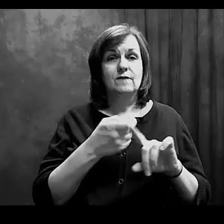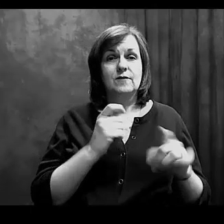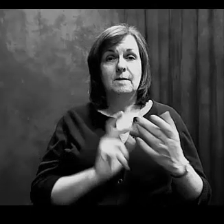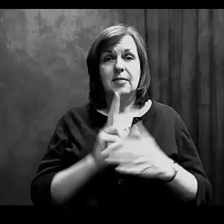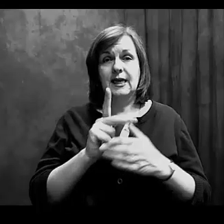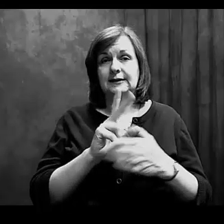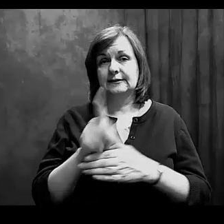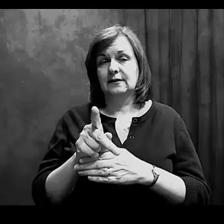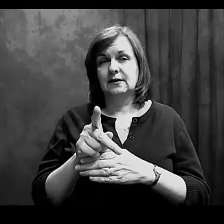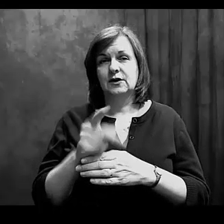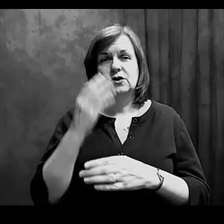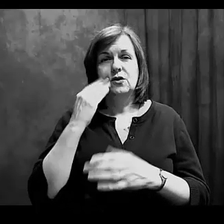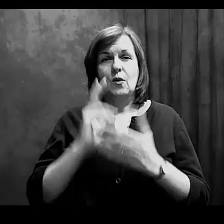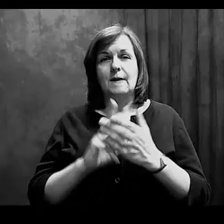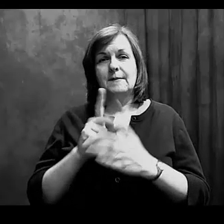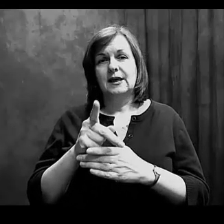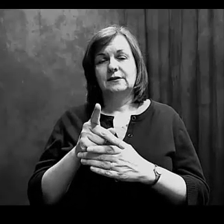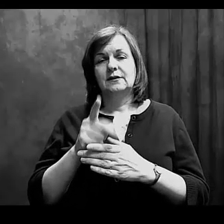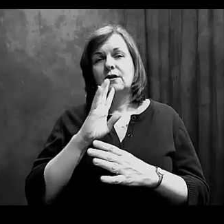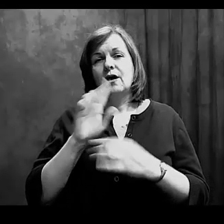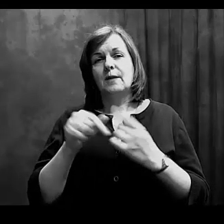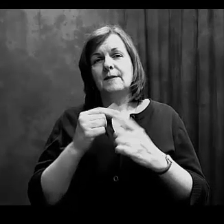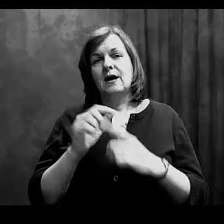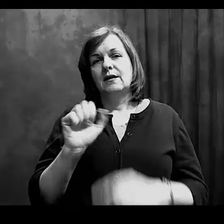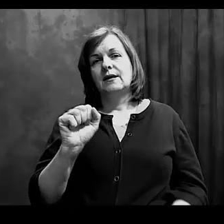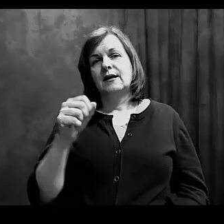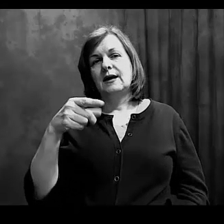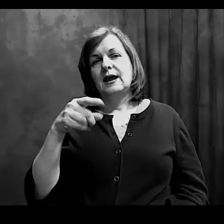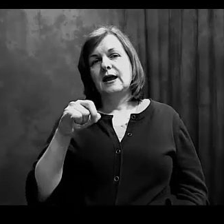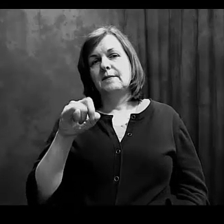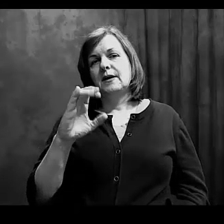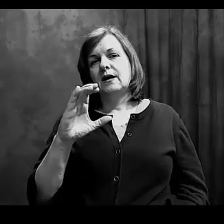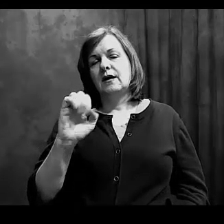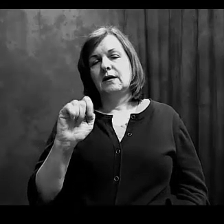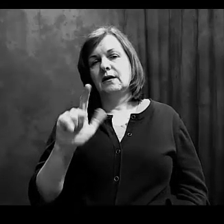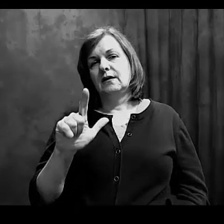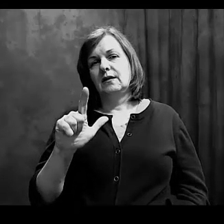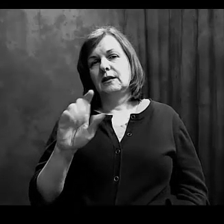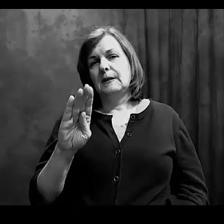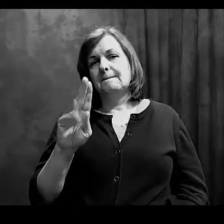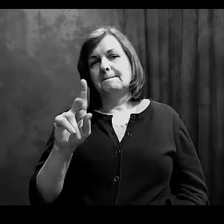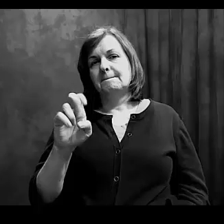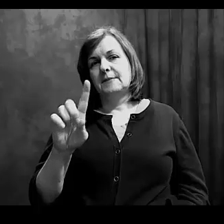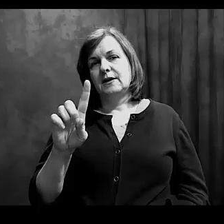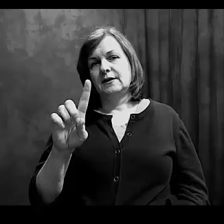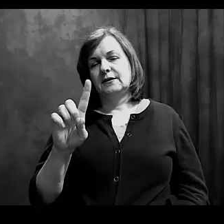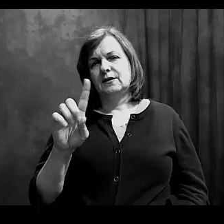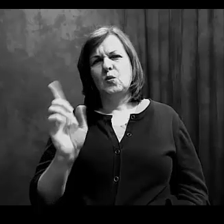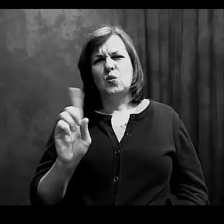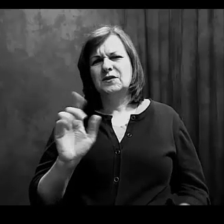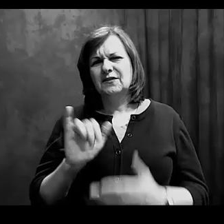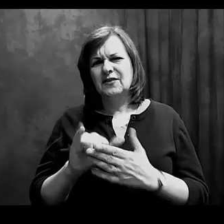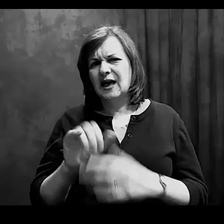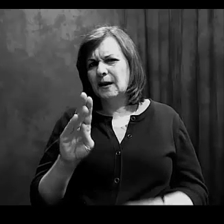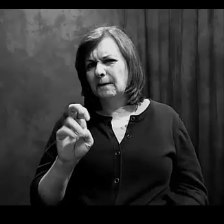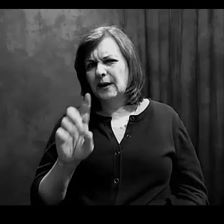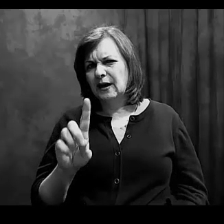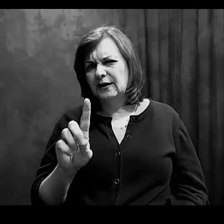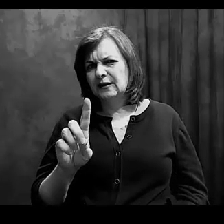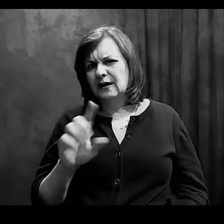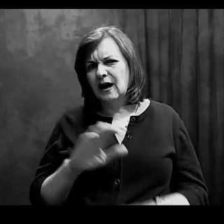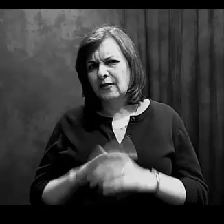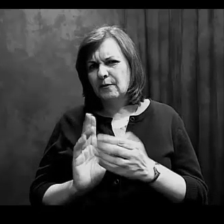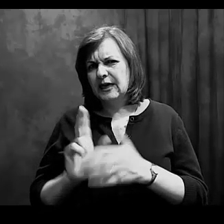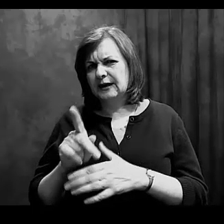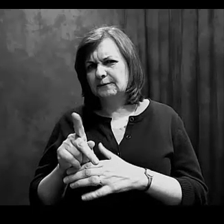from plants. If you know plants, we talk about an apical bud in plants. Where is that